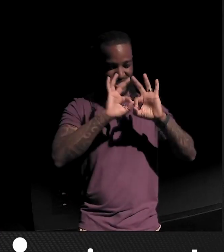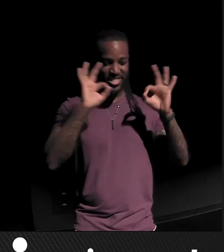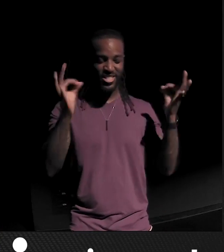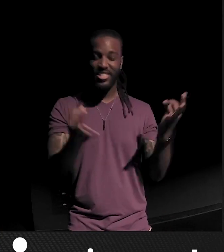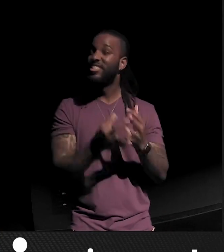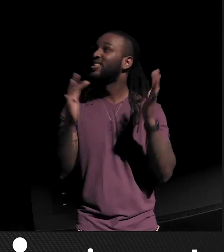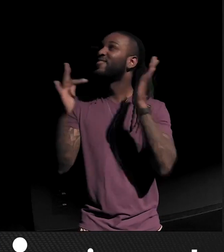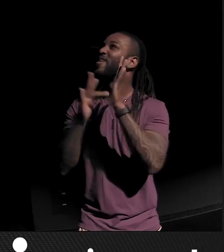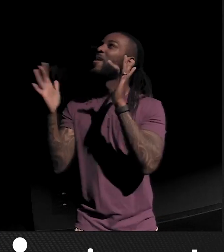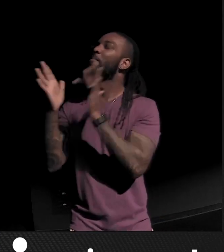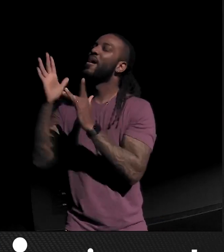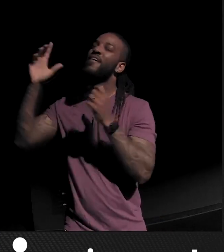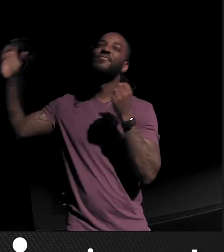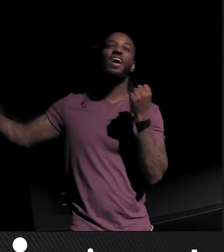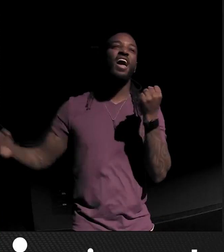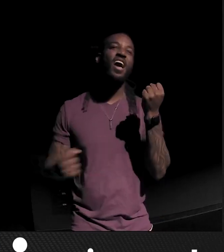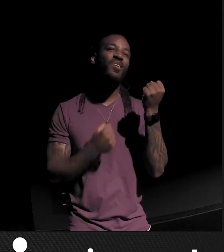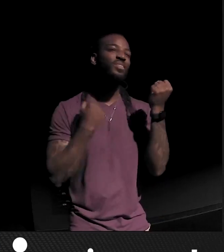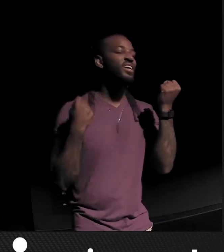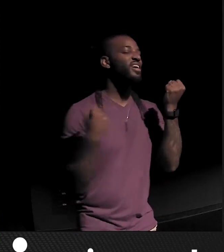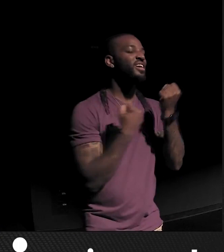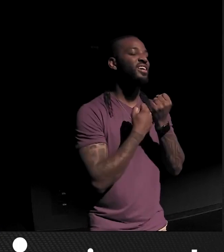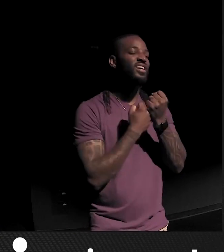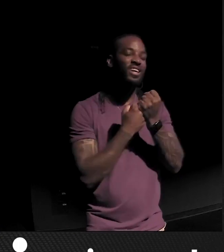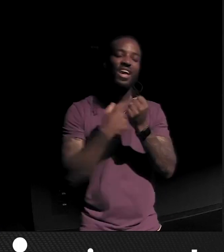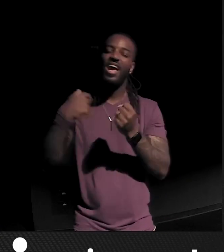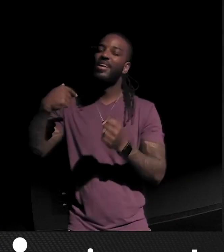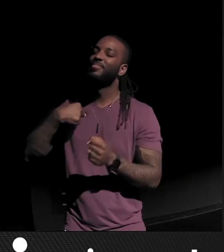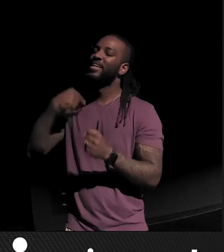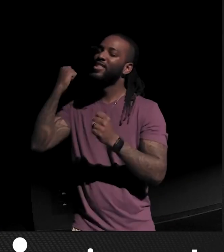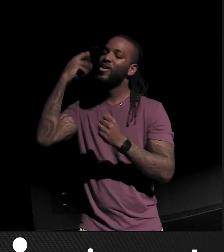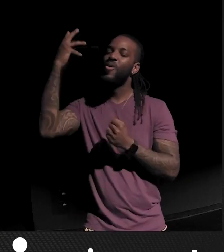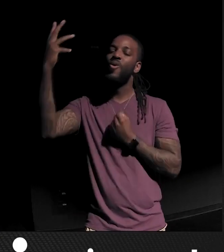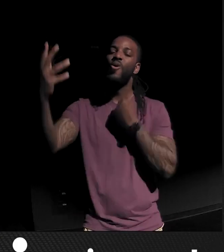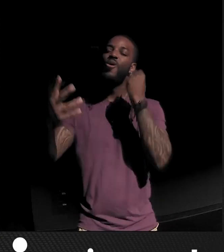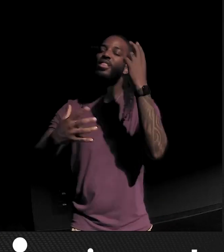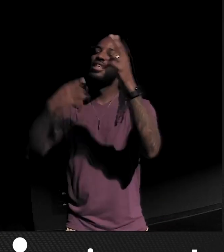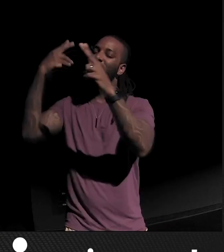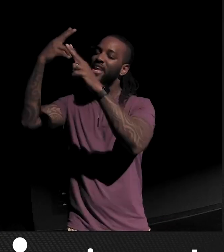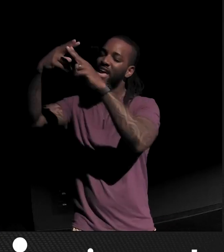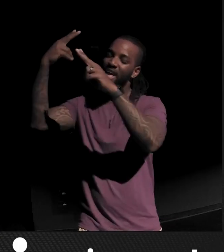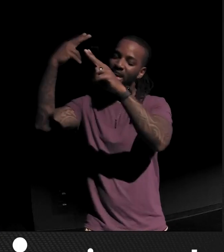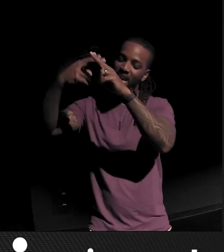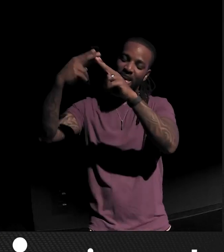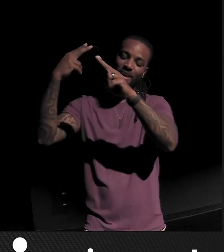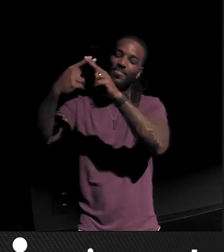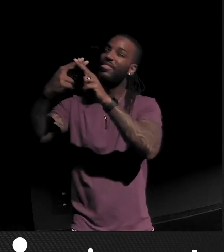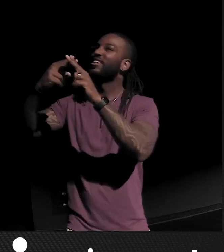Jesus for my family, I speak the holy name.